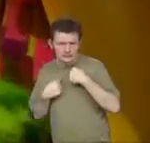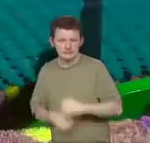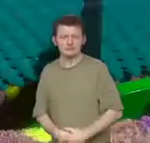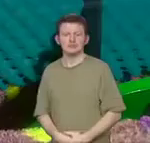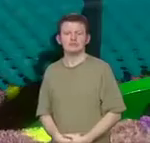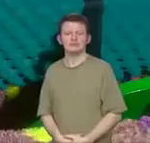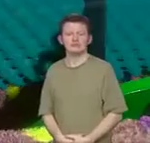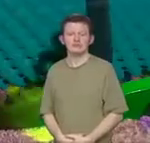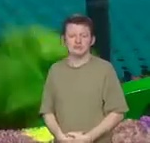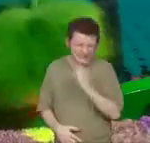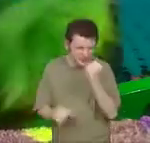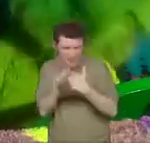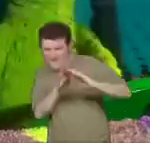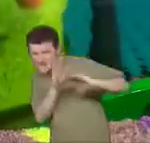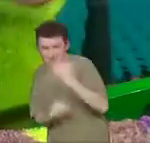Come on, Groove. Coming.